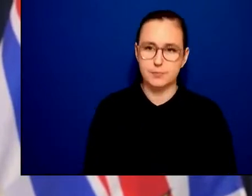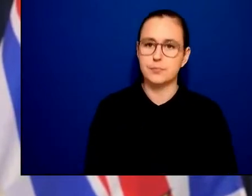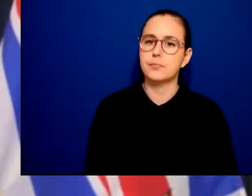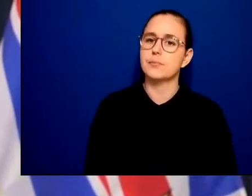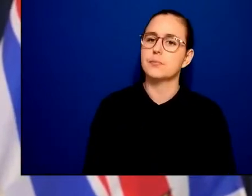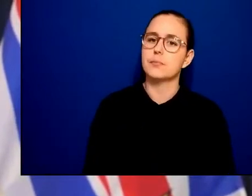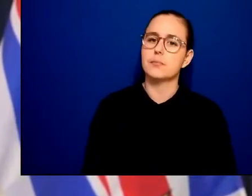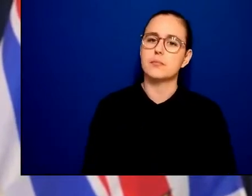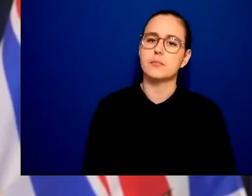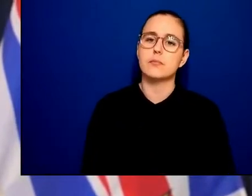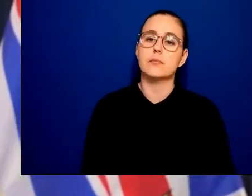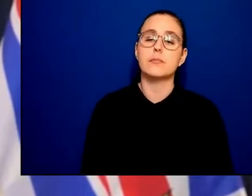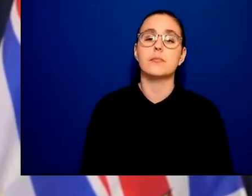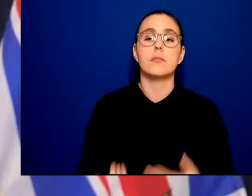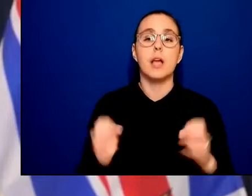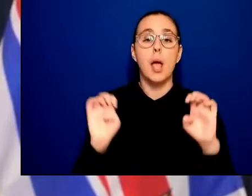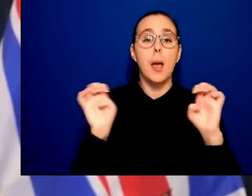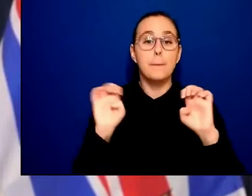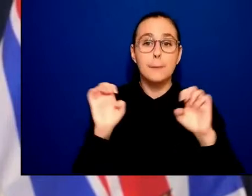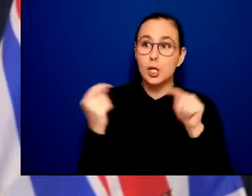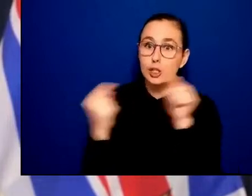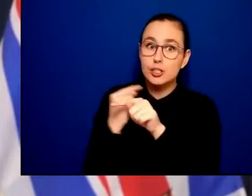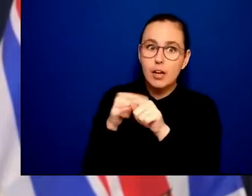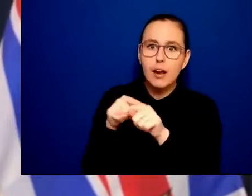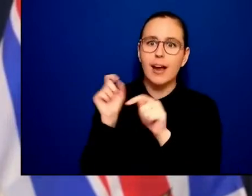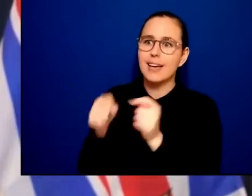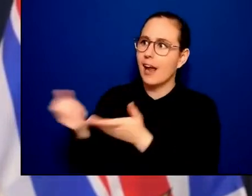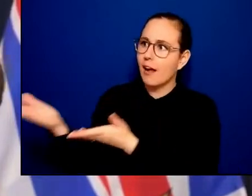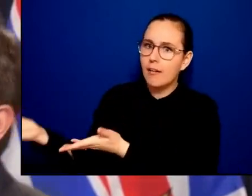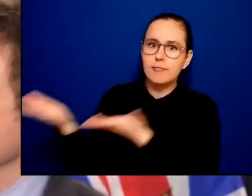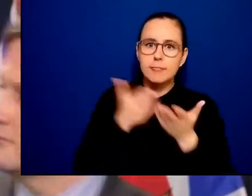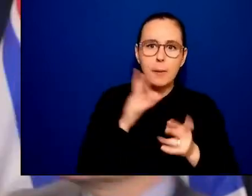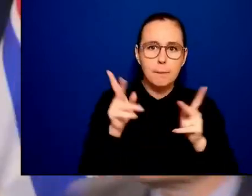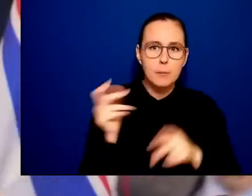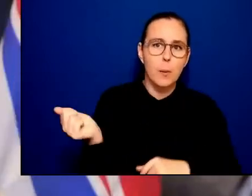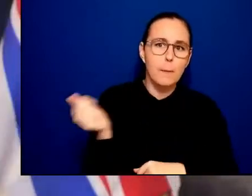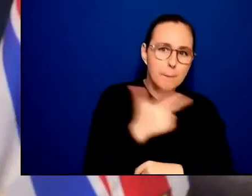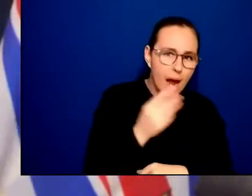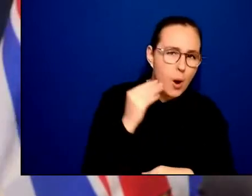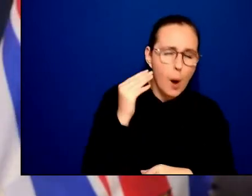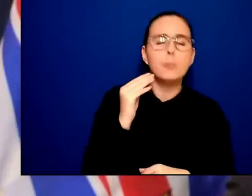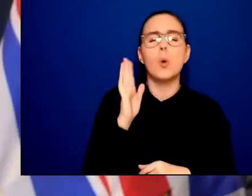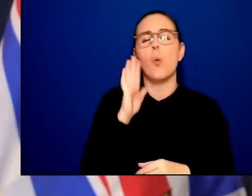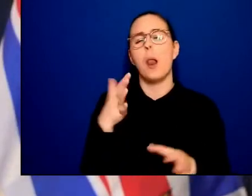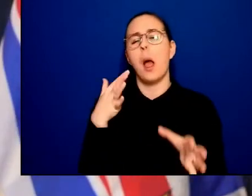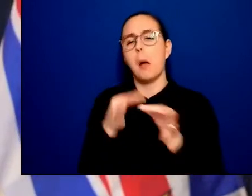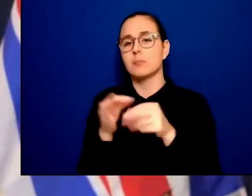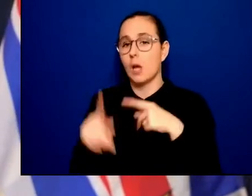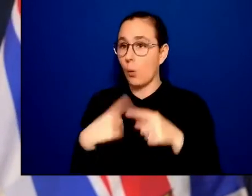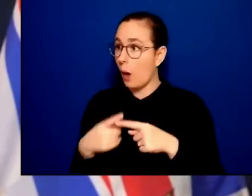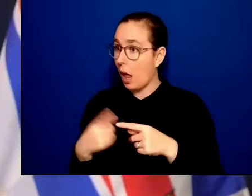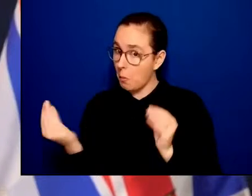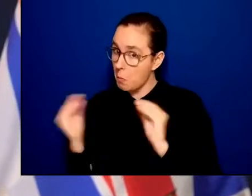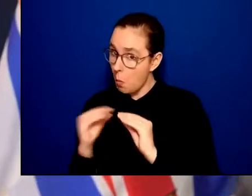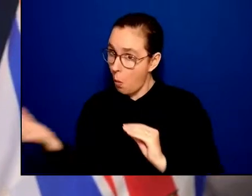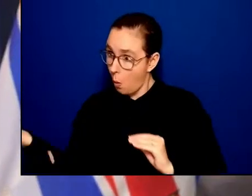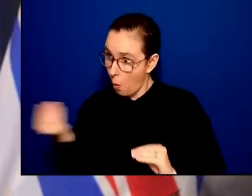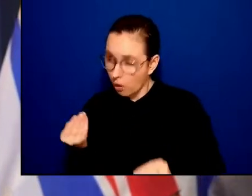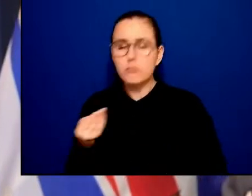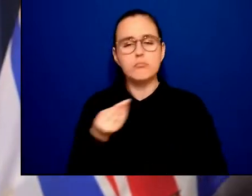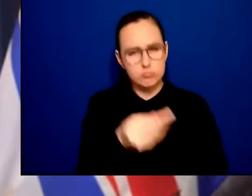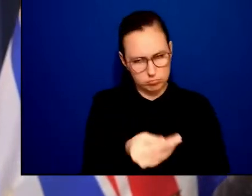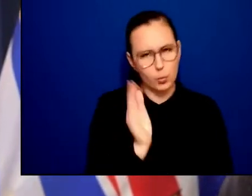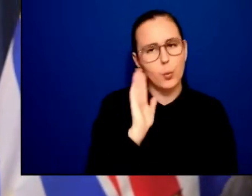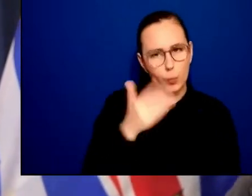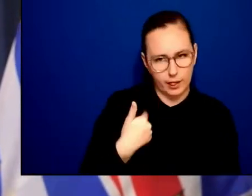move people back to their communities, will be part of that update. Richard, do you have a follow-up? Yeah, I'm still